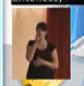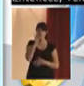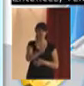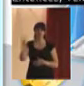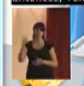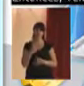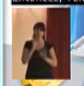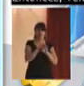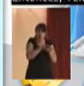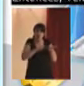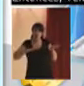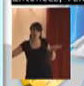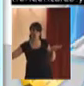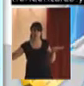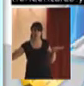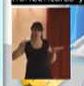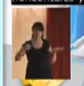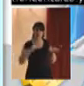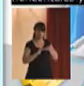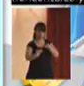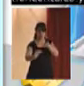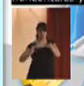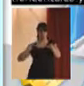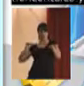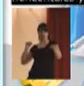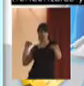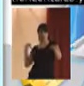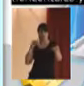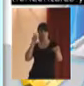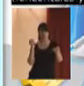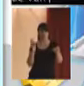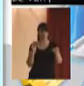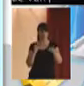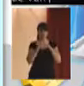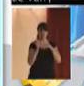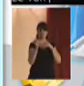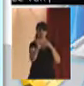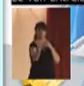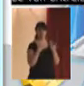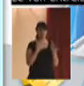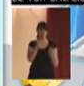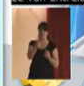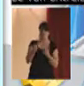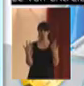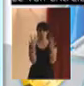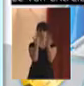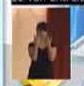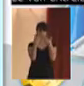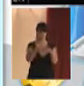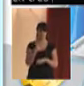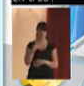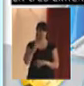And we see how the horizontal layers and the plans and the ones on the background are